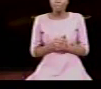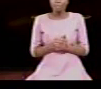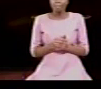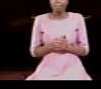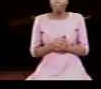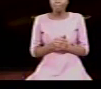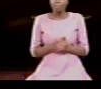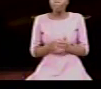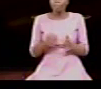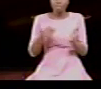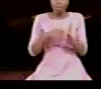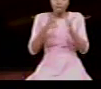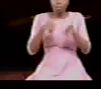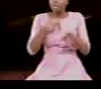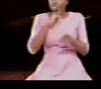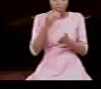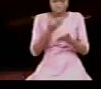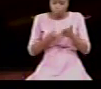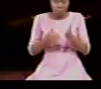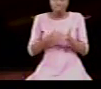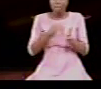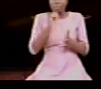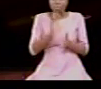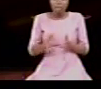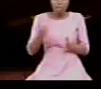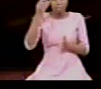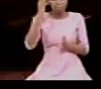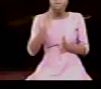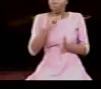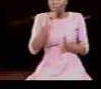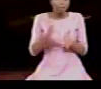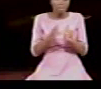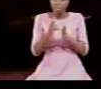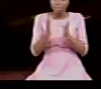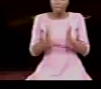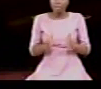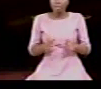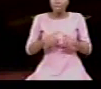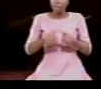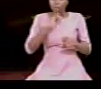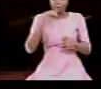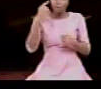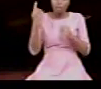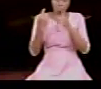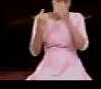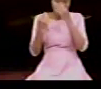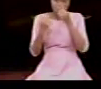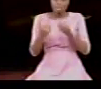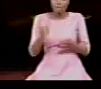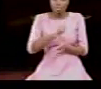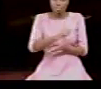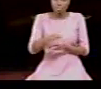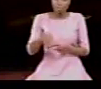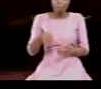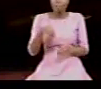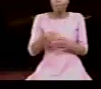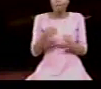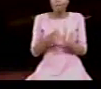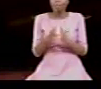not born again, not a child of God, not a Christian, but he's also sowing. Look at it in the